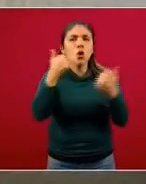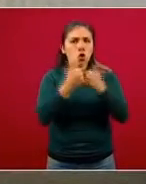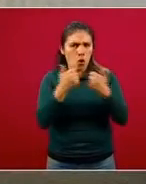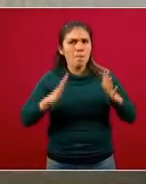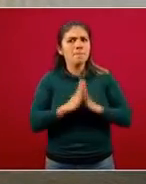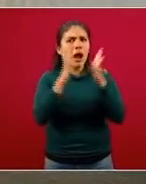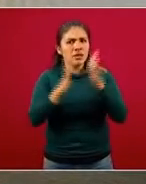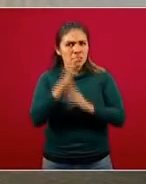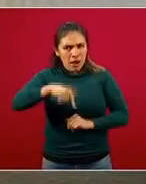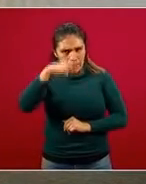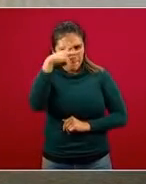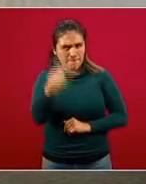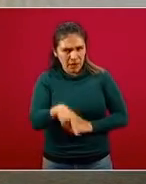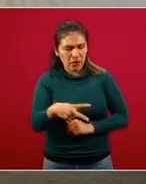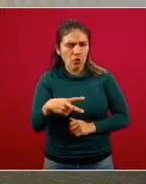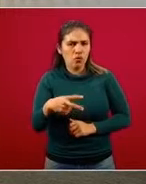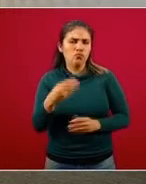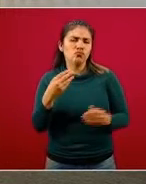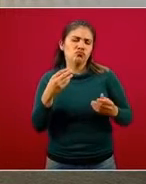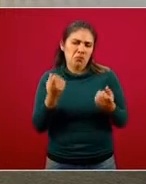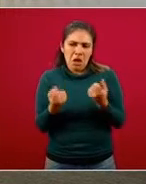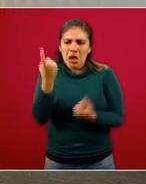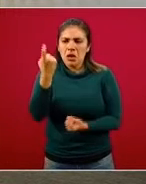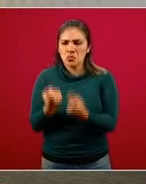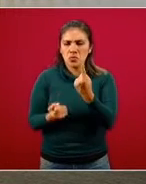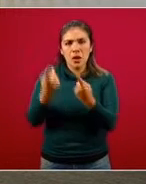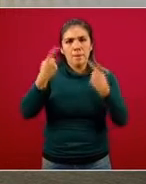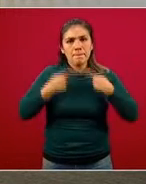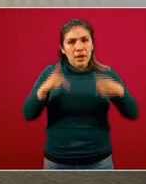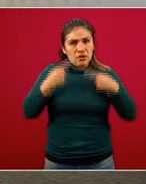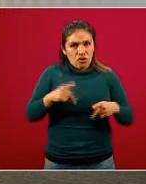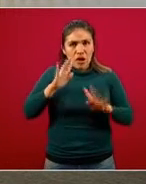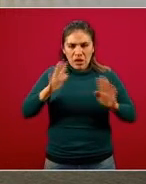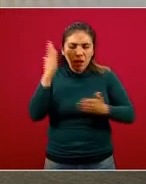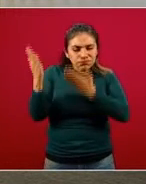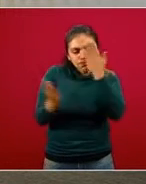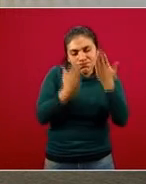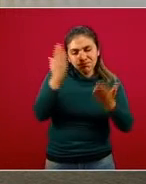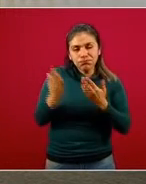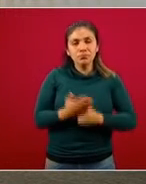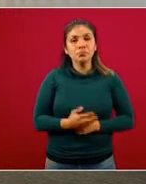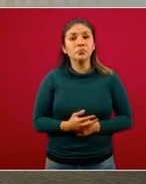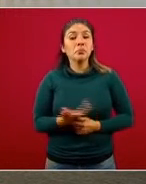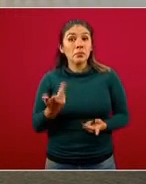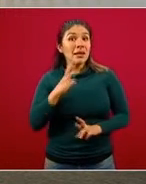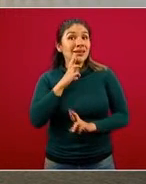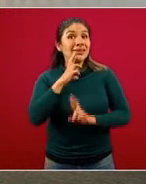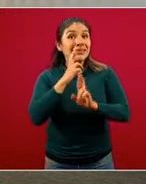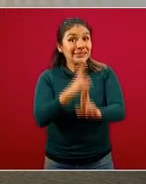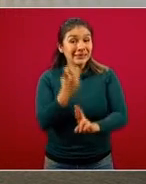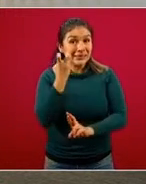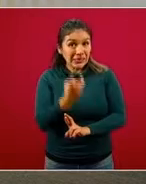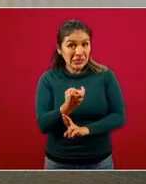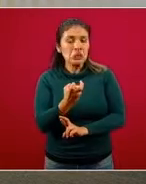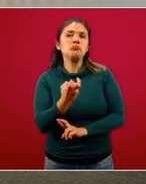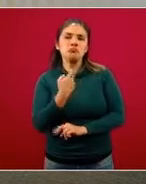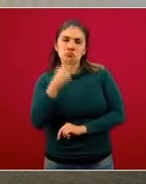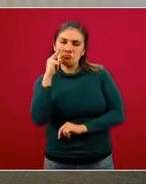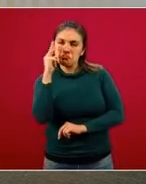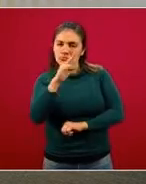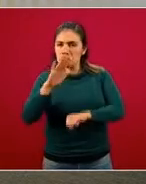for the clinical trial that was carried out, and Mexico participated in that. And